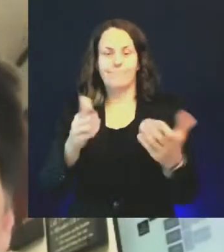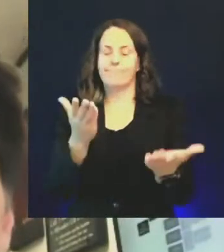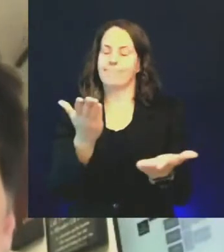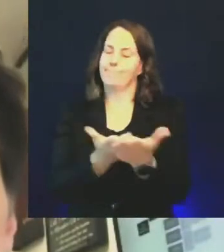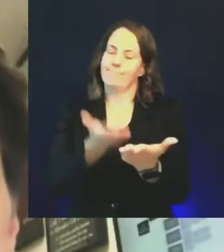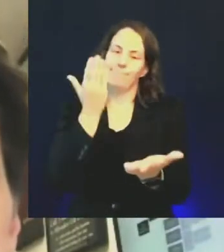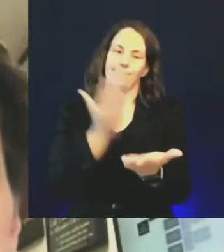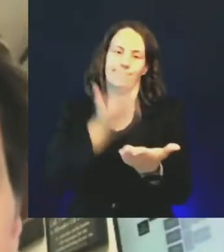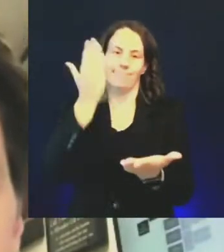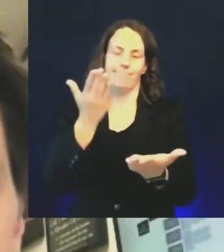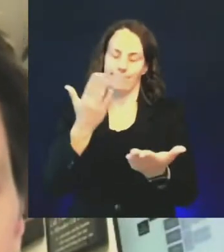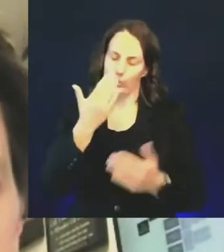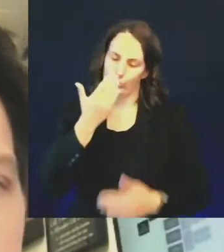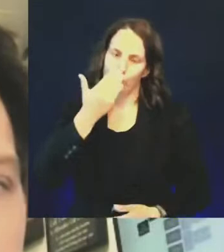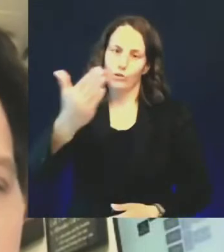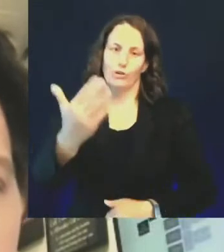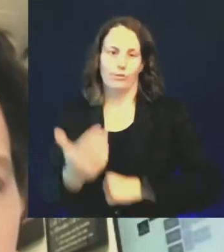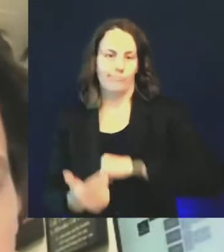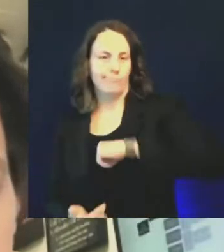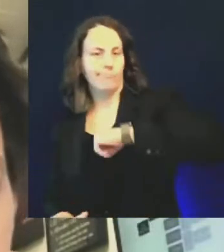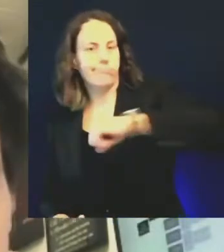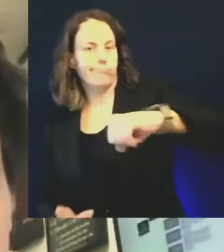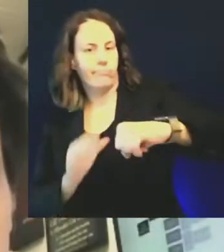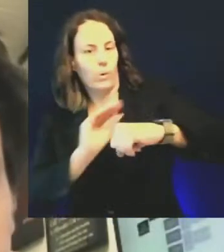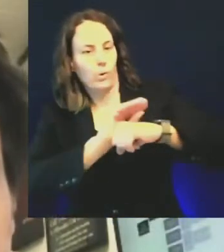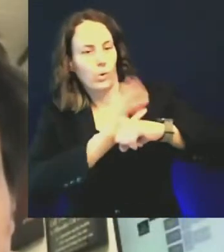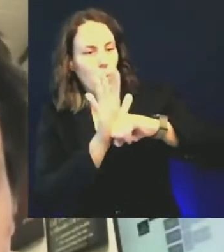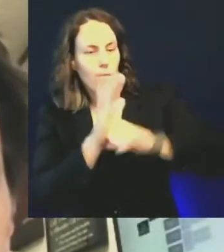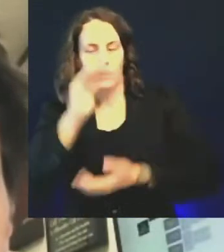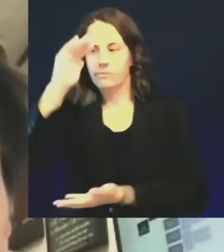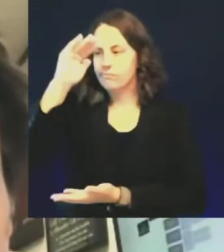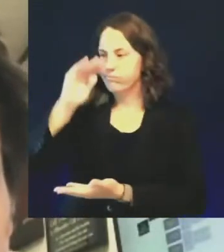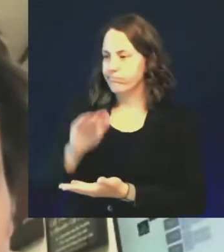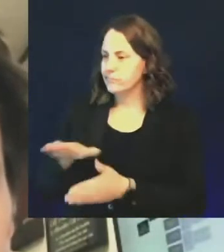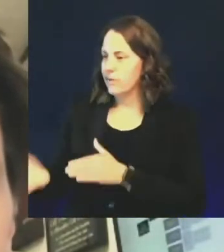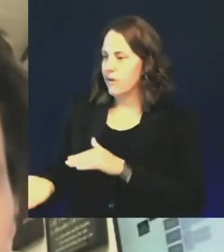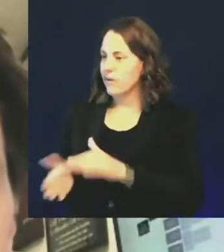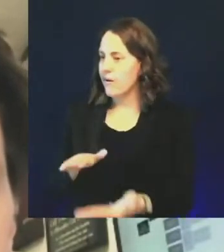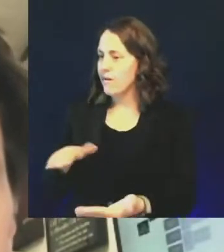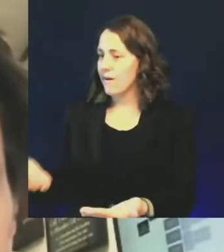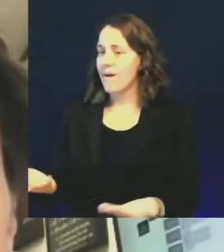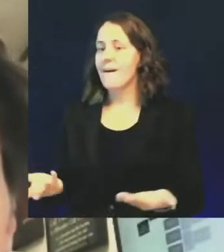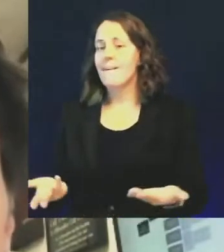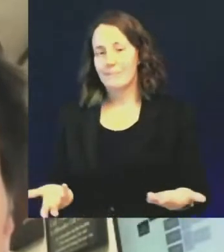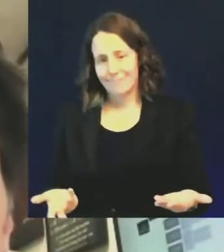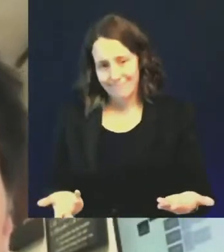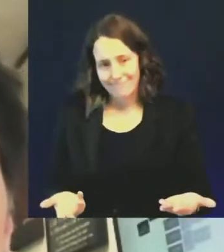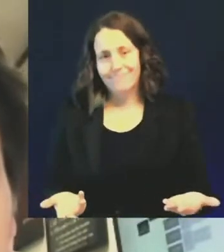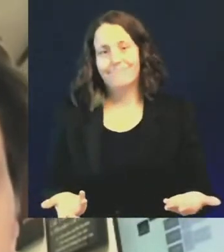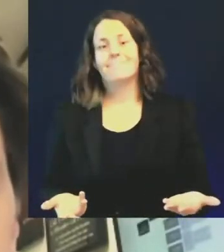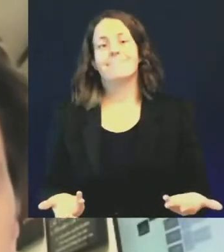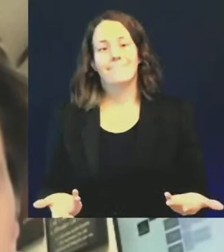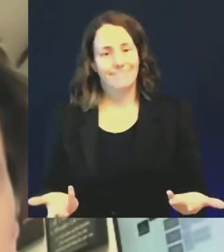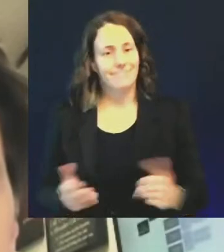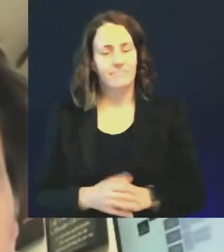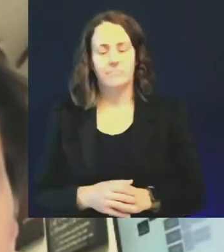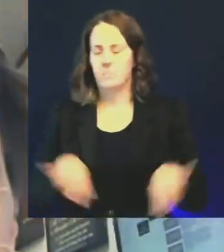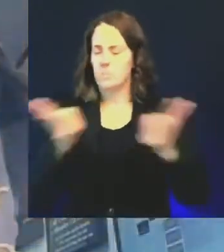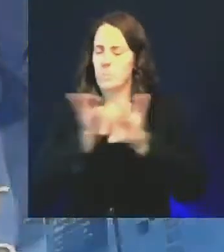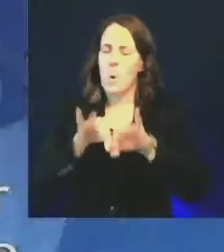So having open dialogue about those decisions is really helpful.